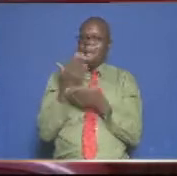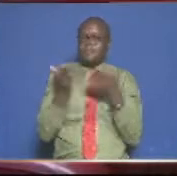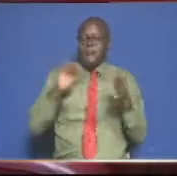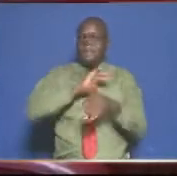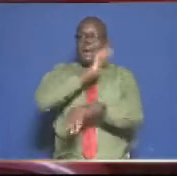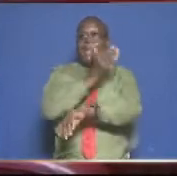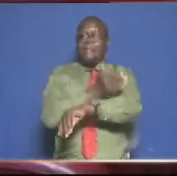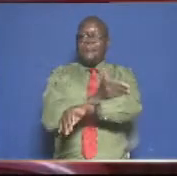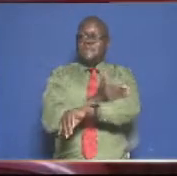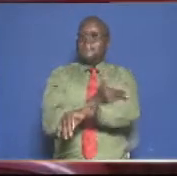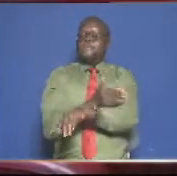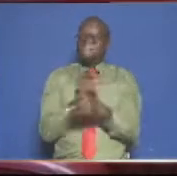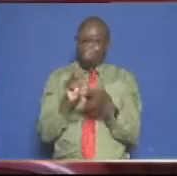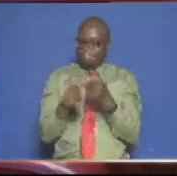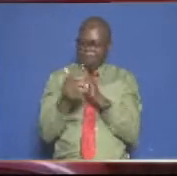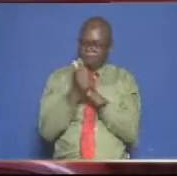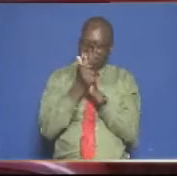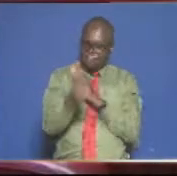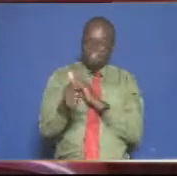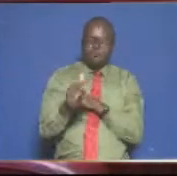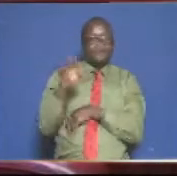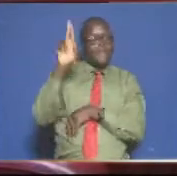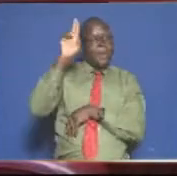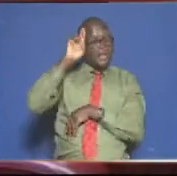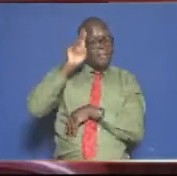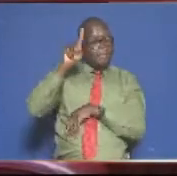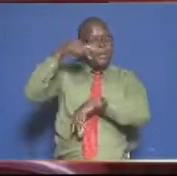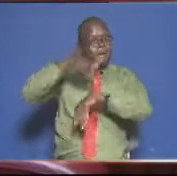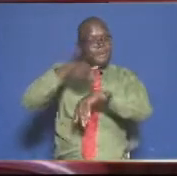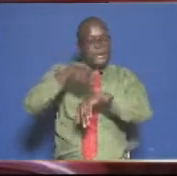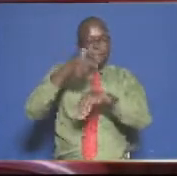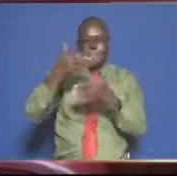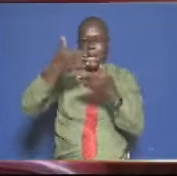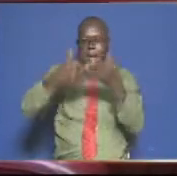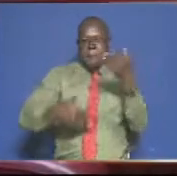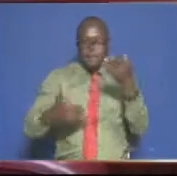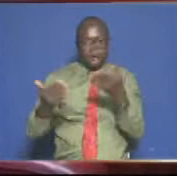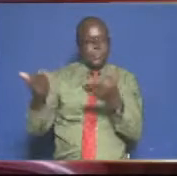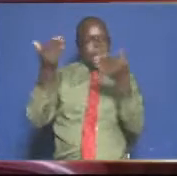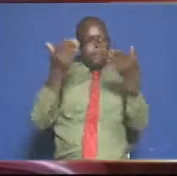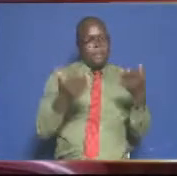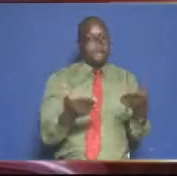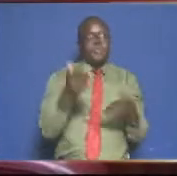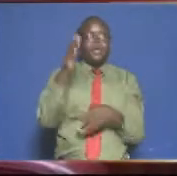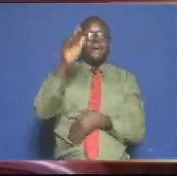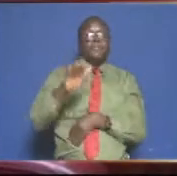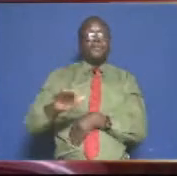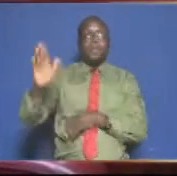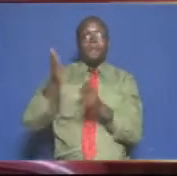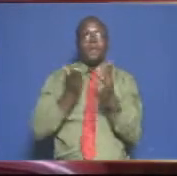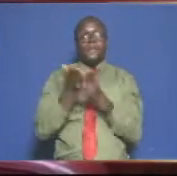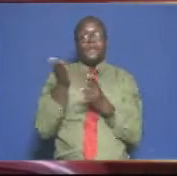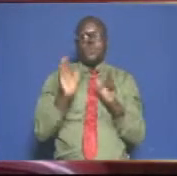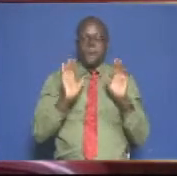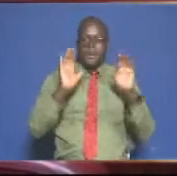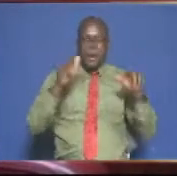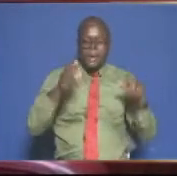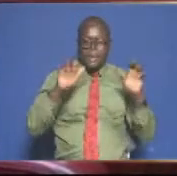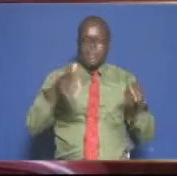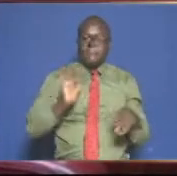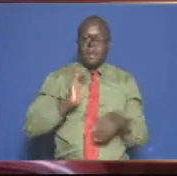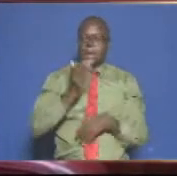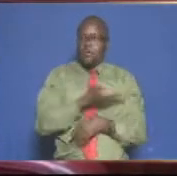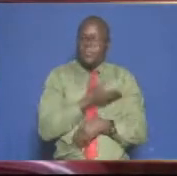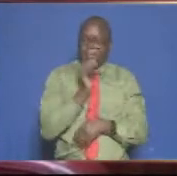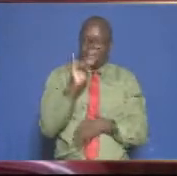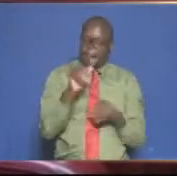capacity and competence. I remember one time there was a report that came to this house through the Agriculture Committee